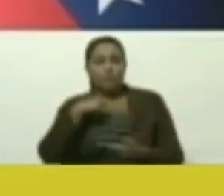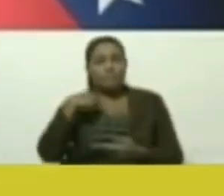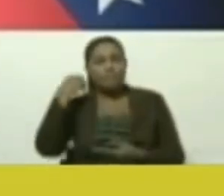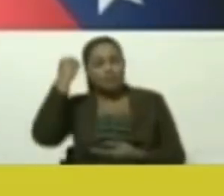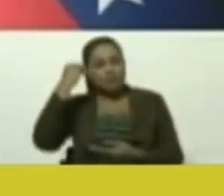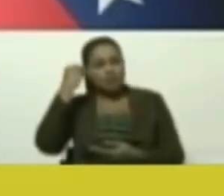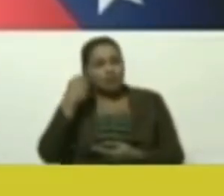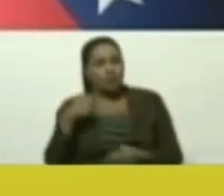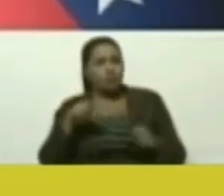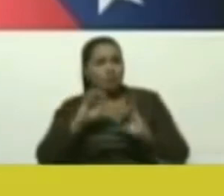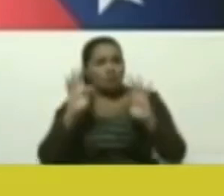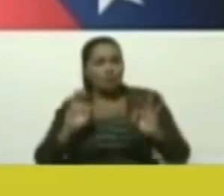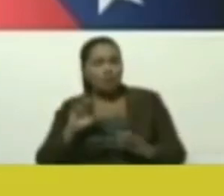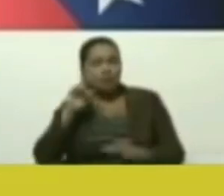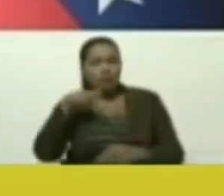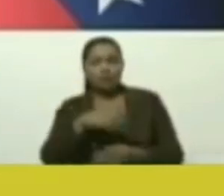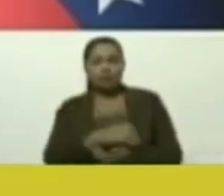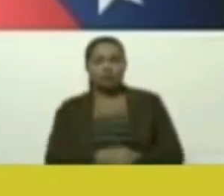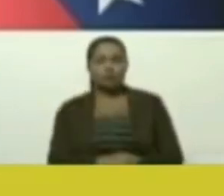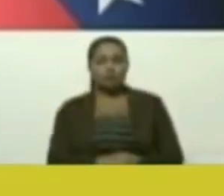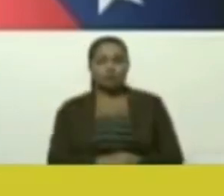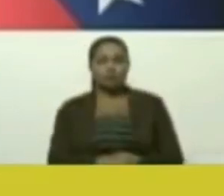We believe so.